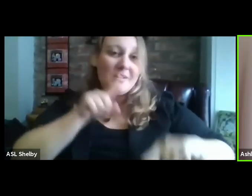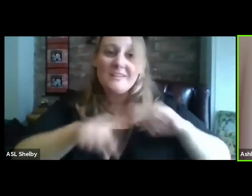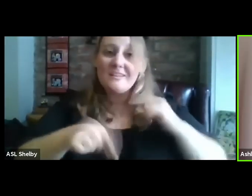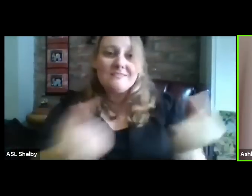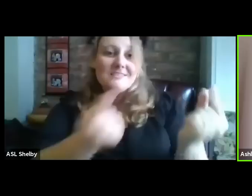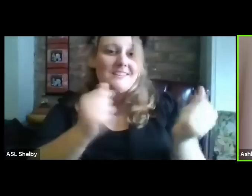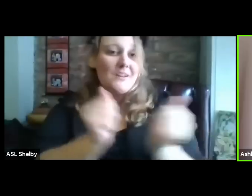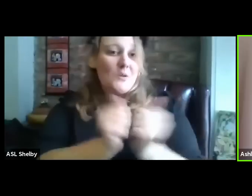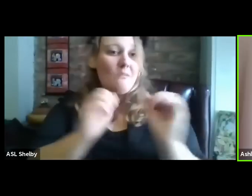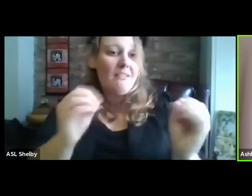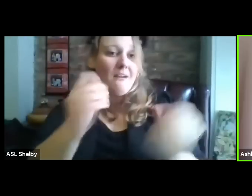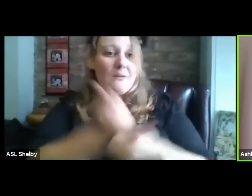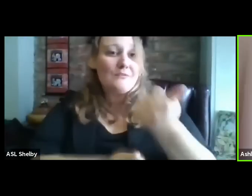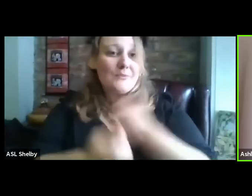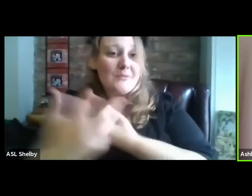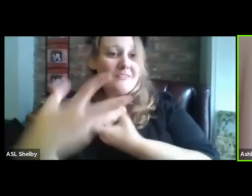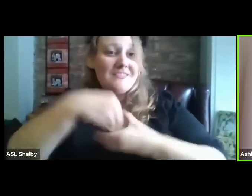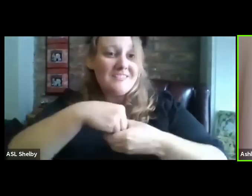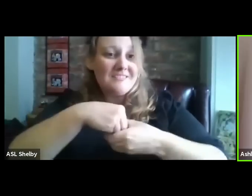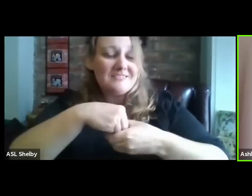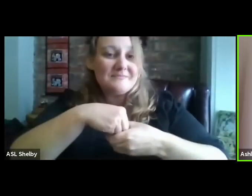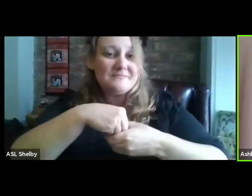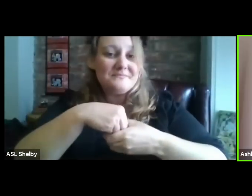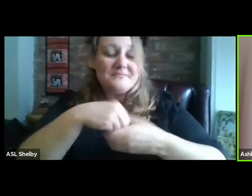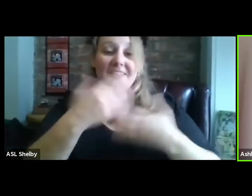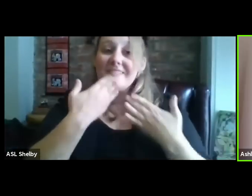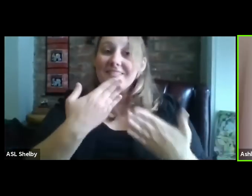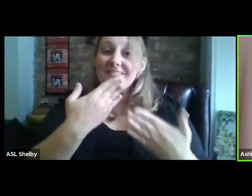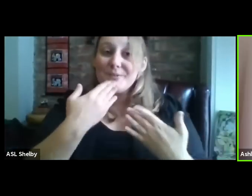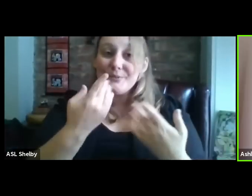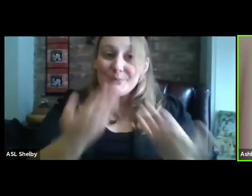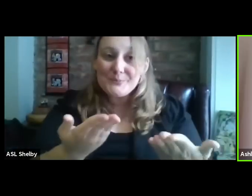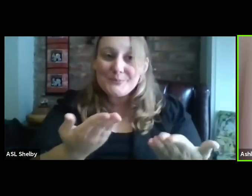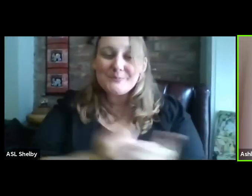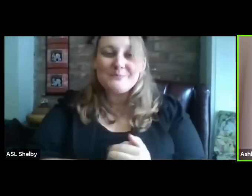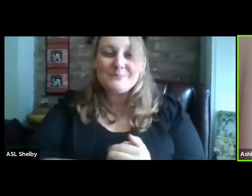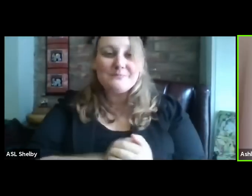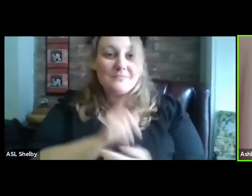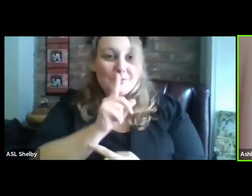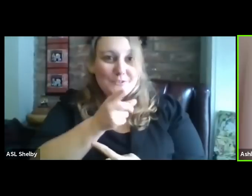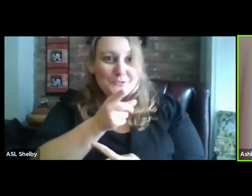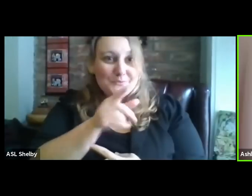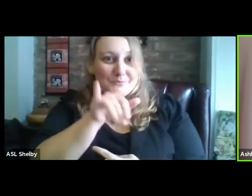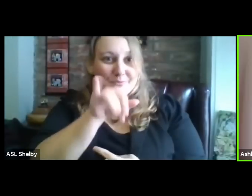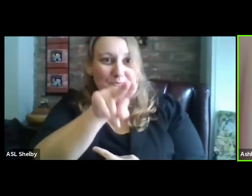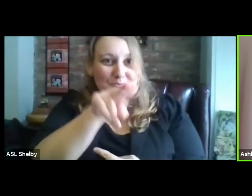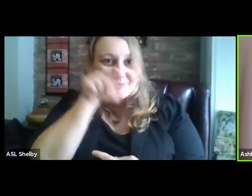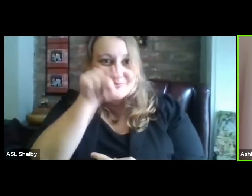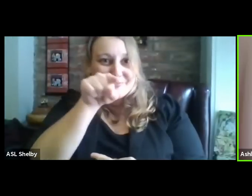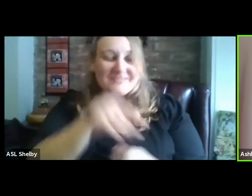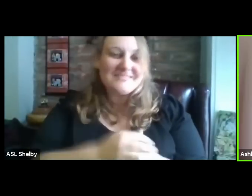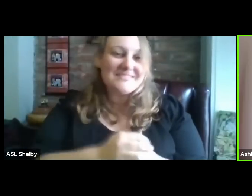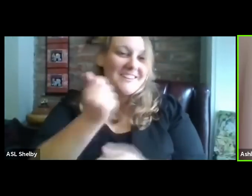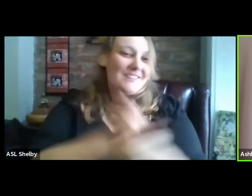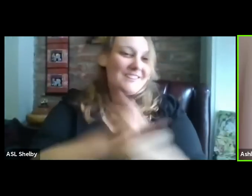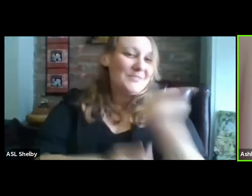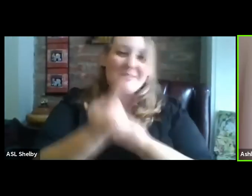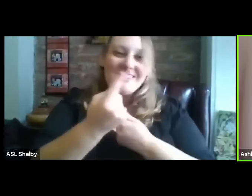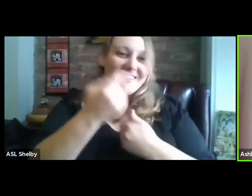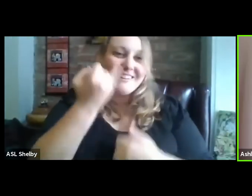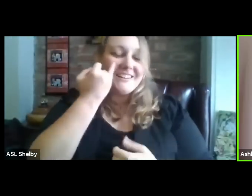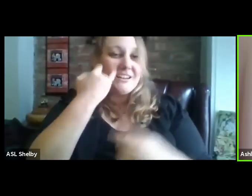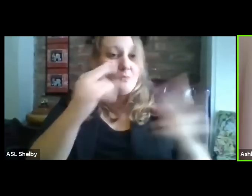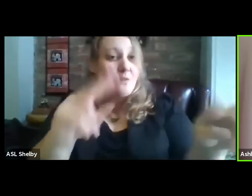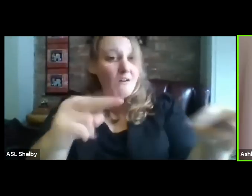Most of all, thanks to you. Yeah, you. Everyone who has shown up today,